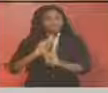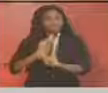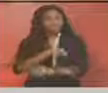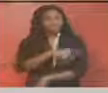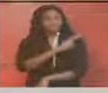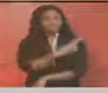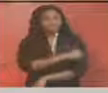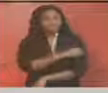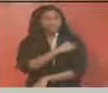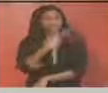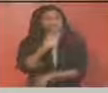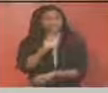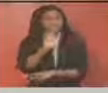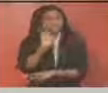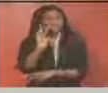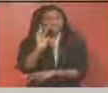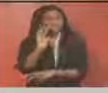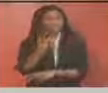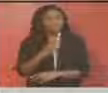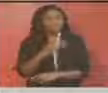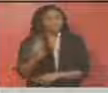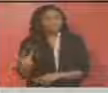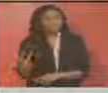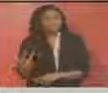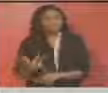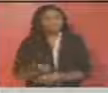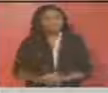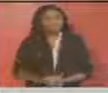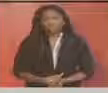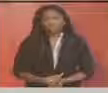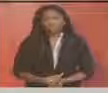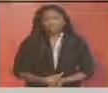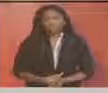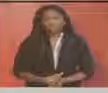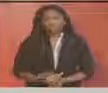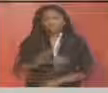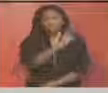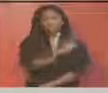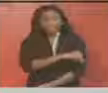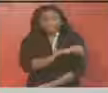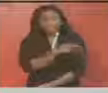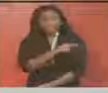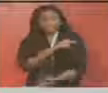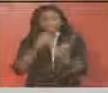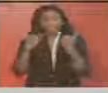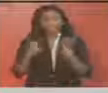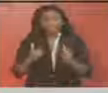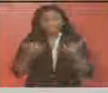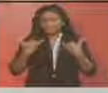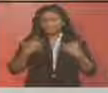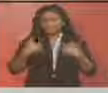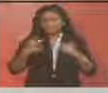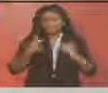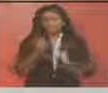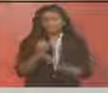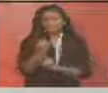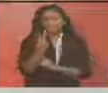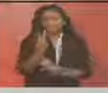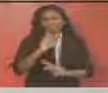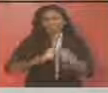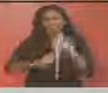297, and those that stepped down 3. With regards to hospitals, our hospitals are remaining very low in terms of their